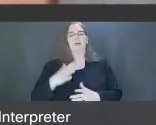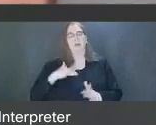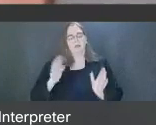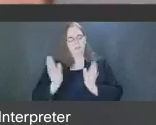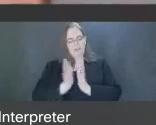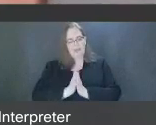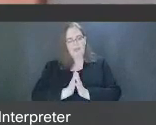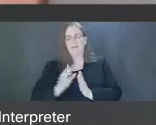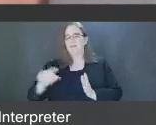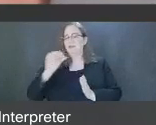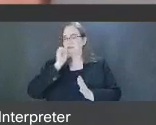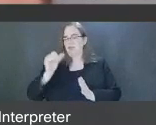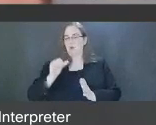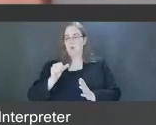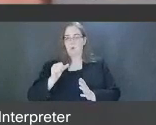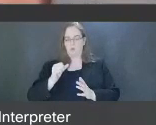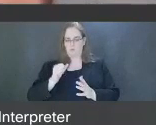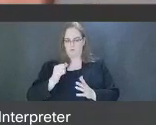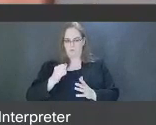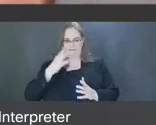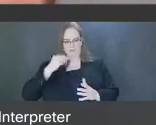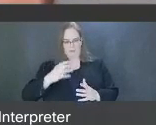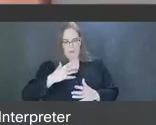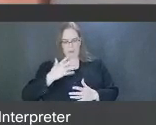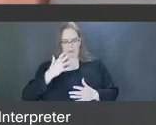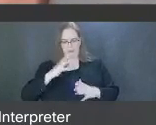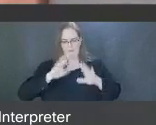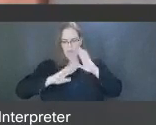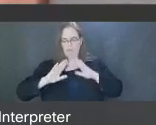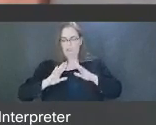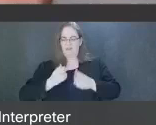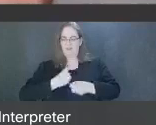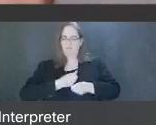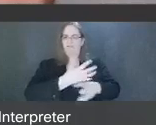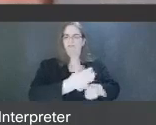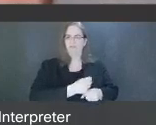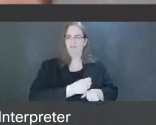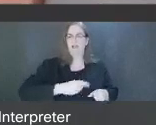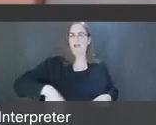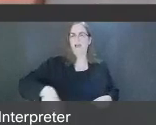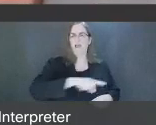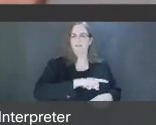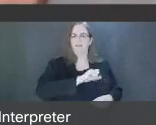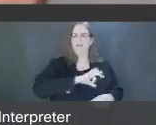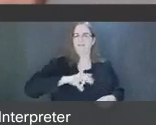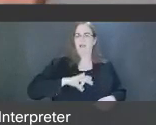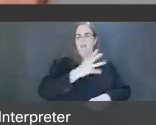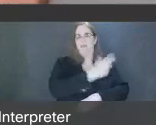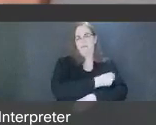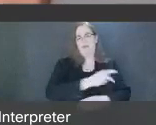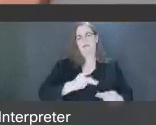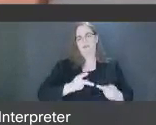asking that they not take that frustration out on our staff at our vaccination sites.